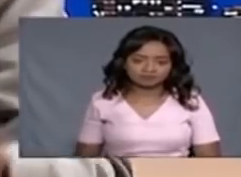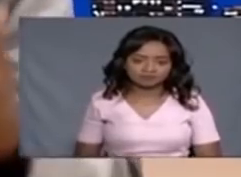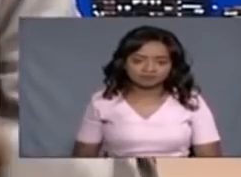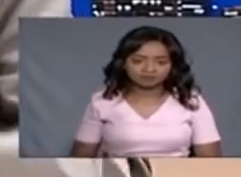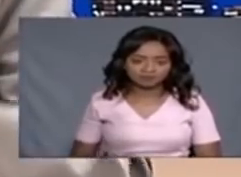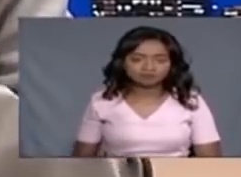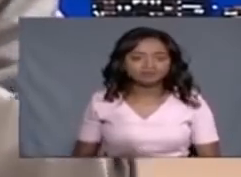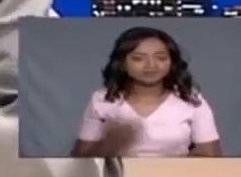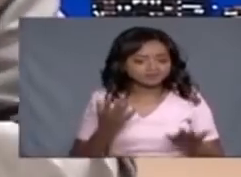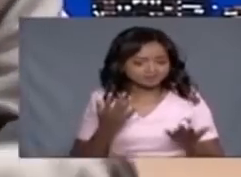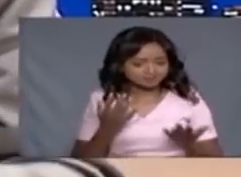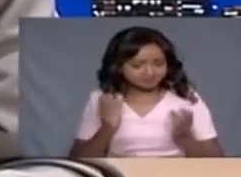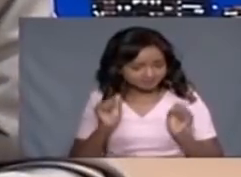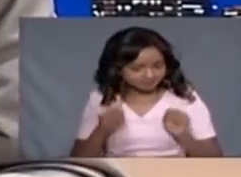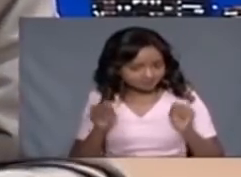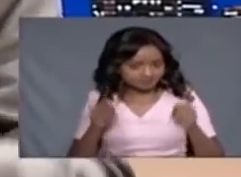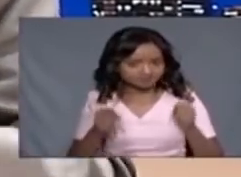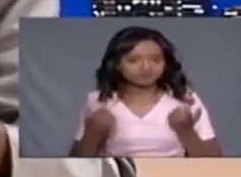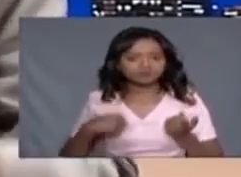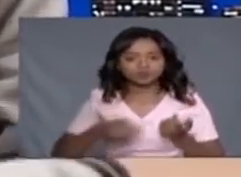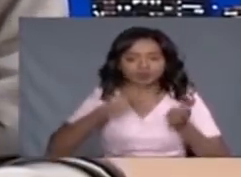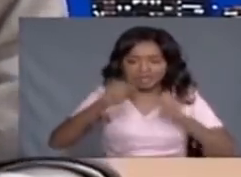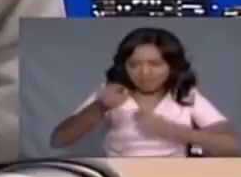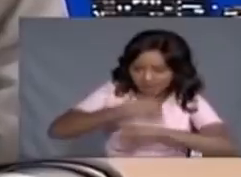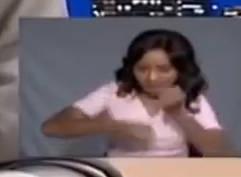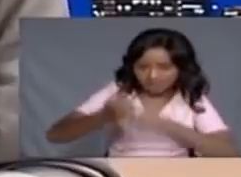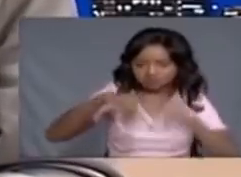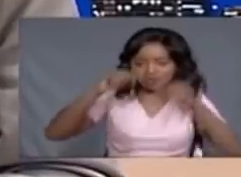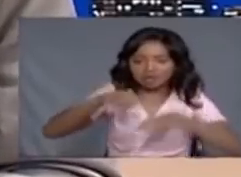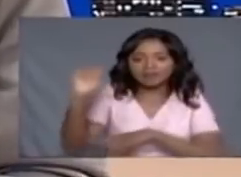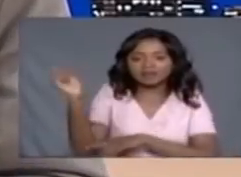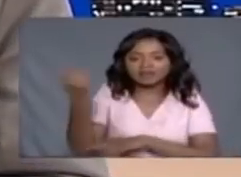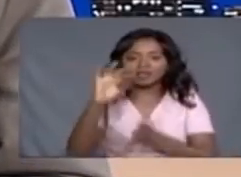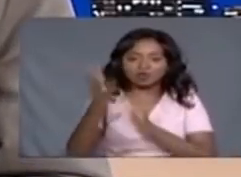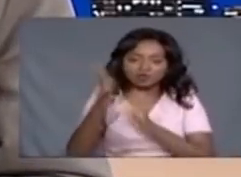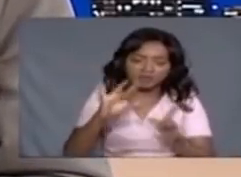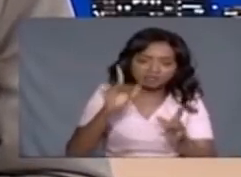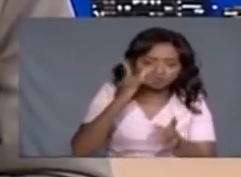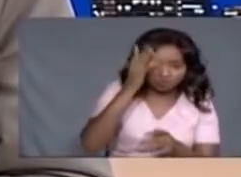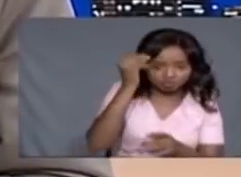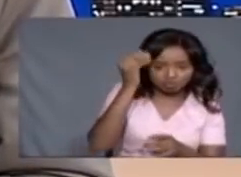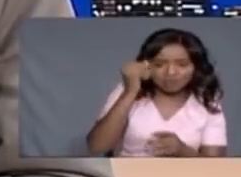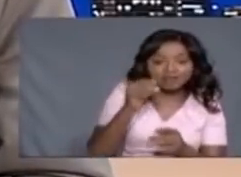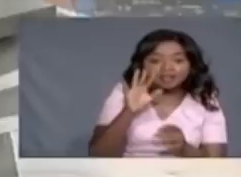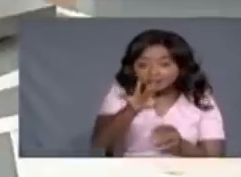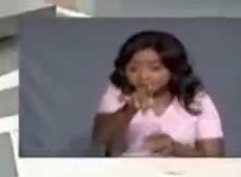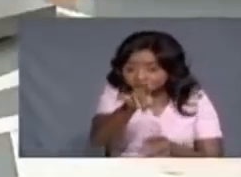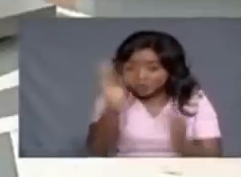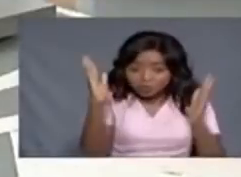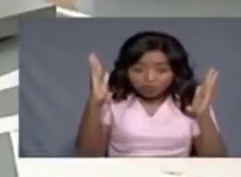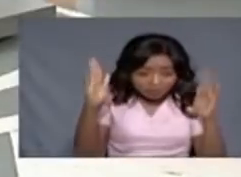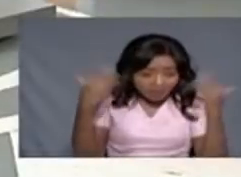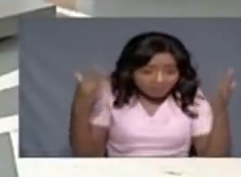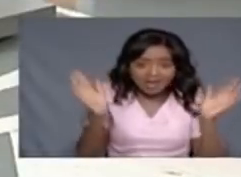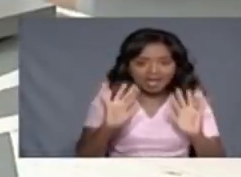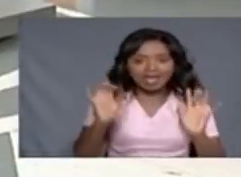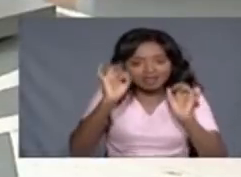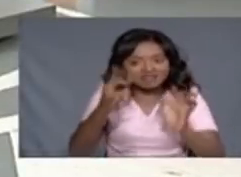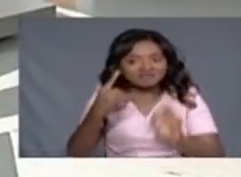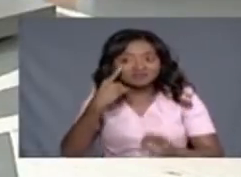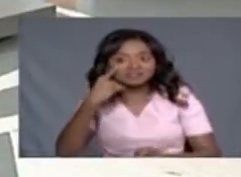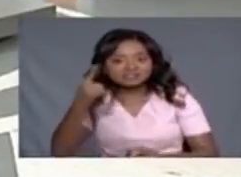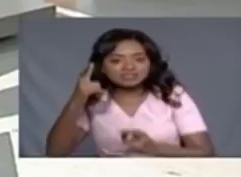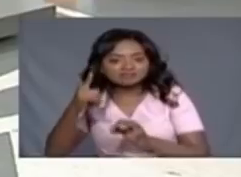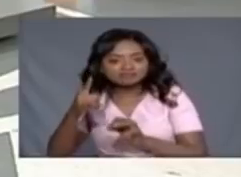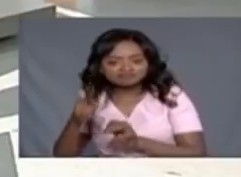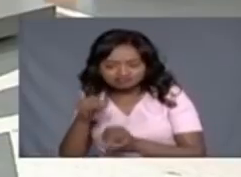it's possible to have quicker reactions in Kenya compared with Somali. Yeah. Okay. So don't panic. Yeah. If you see locusts in your backyard,